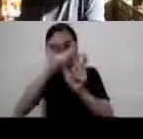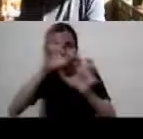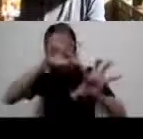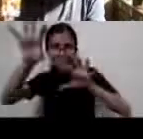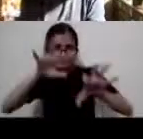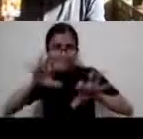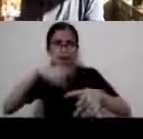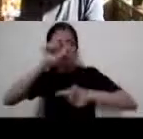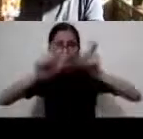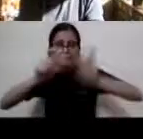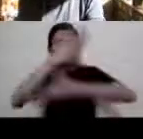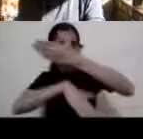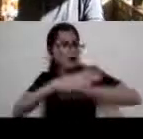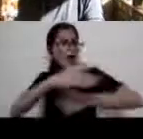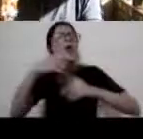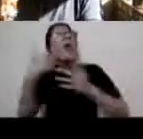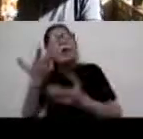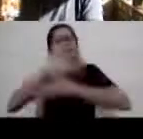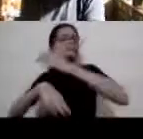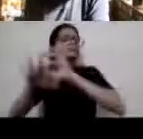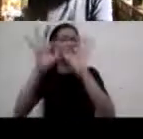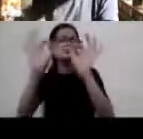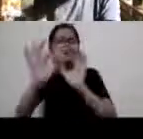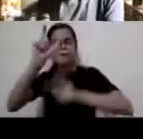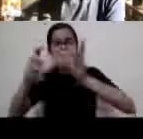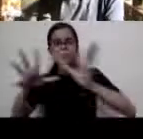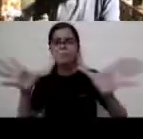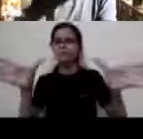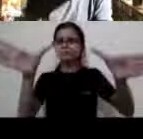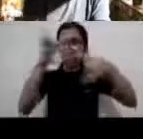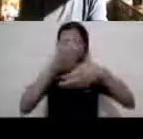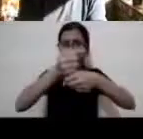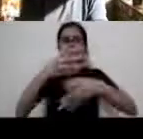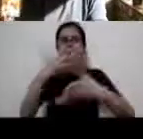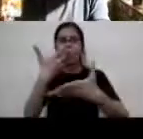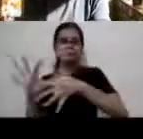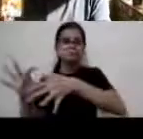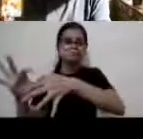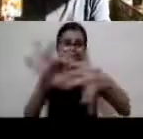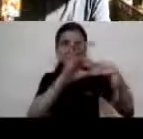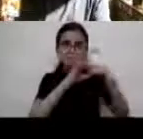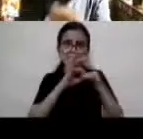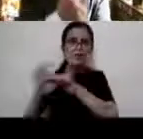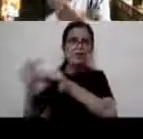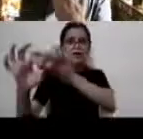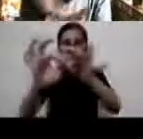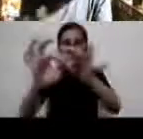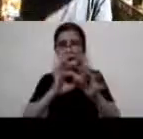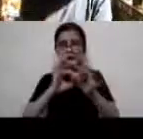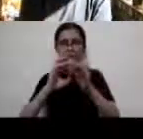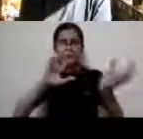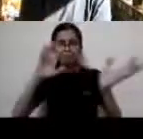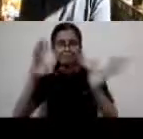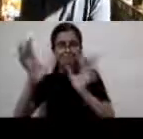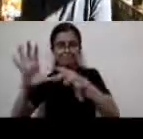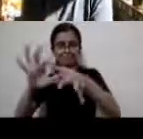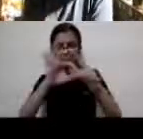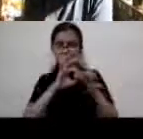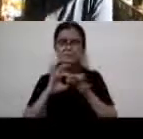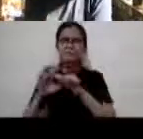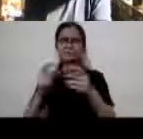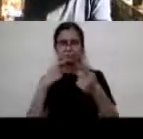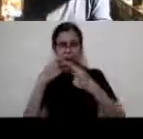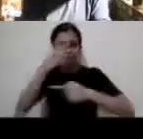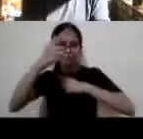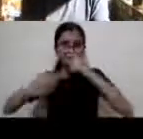without disabilities. And when we are talking about connecting the aesthetical worlds, of course, we have to talk about it and we have to